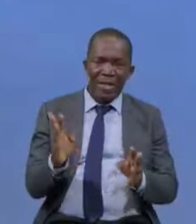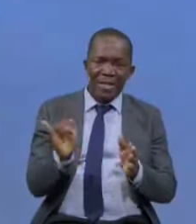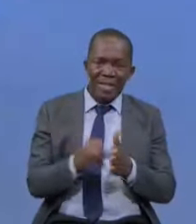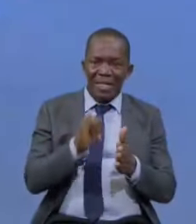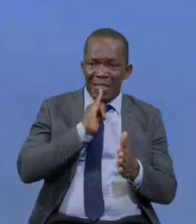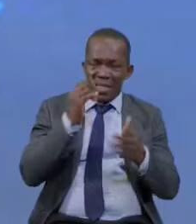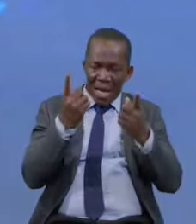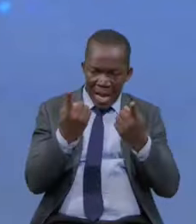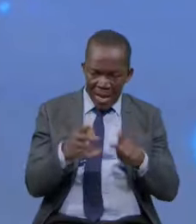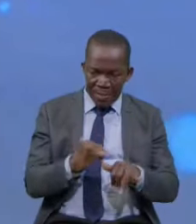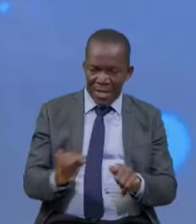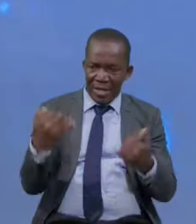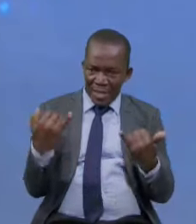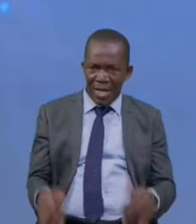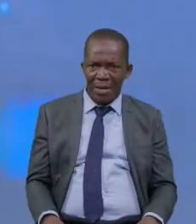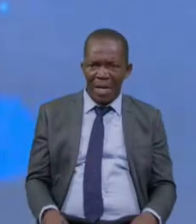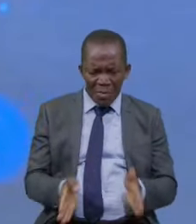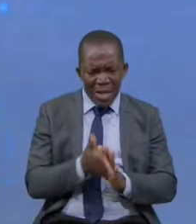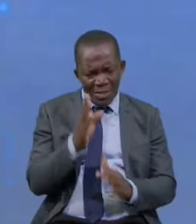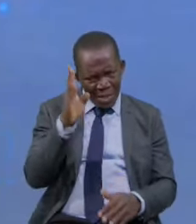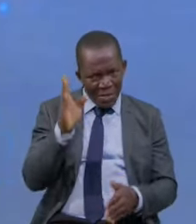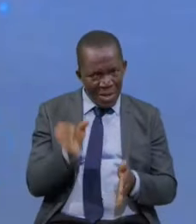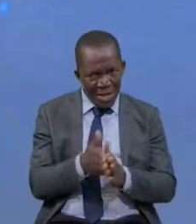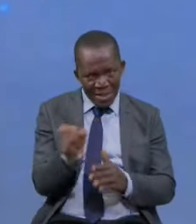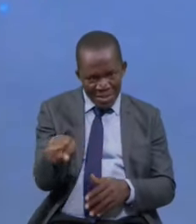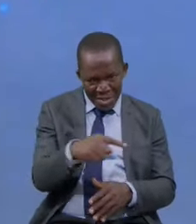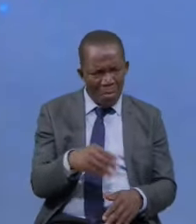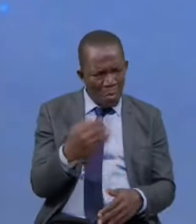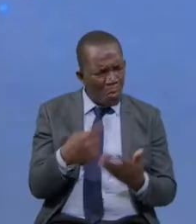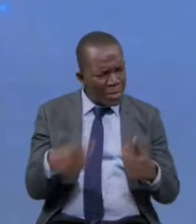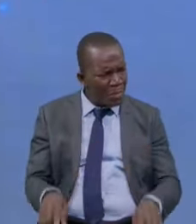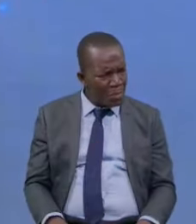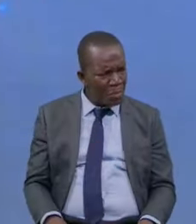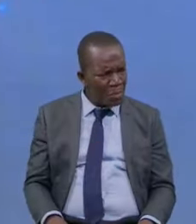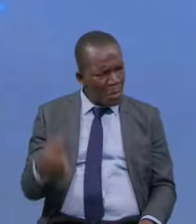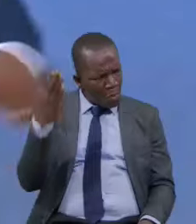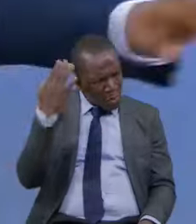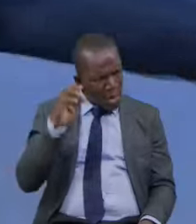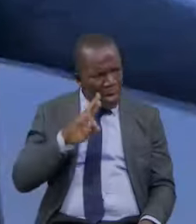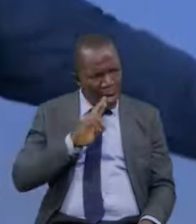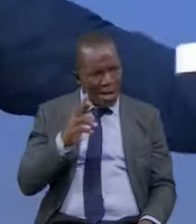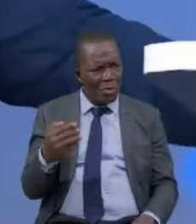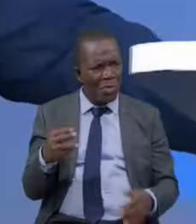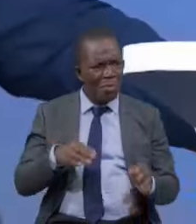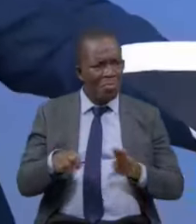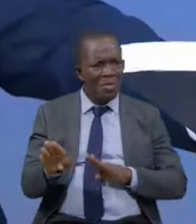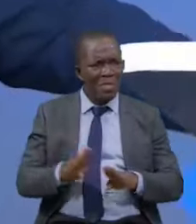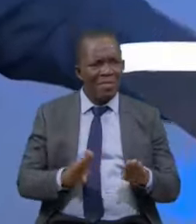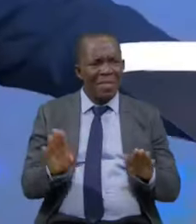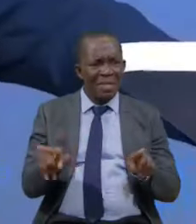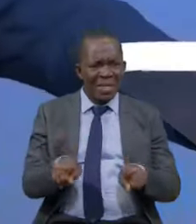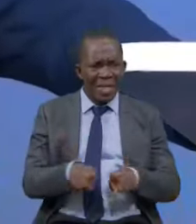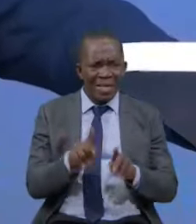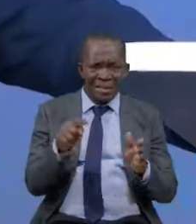my friend, where have you been? He said, I've been in the church all the time. Every time you've come for crusade,